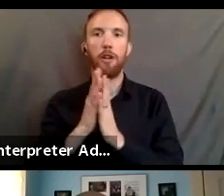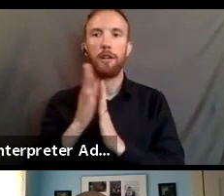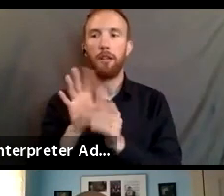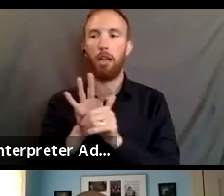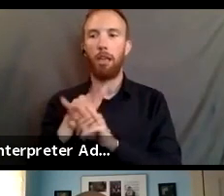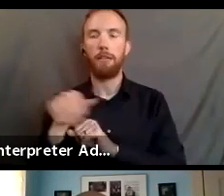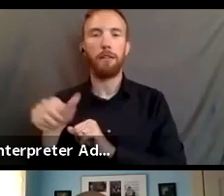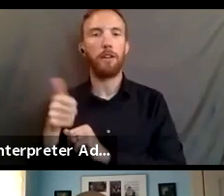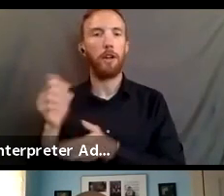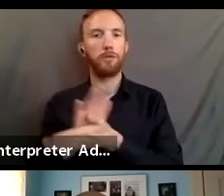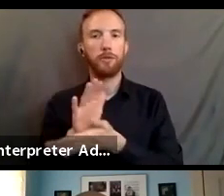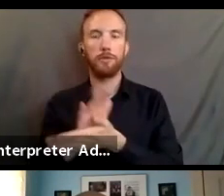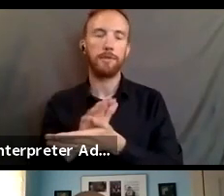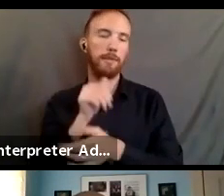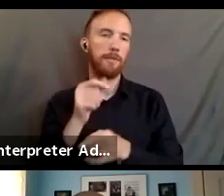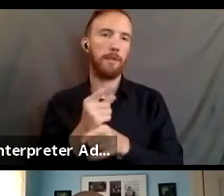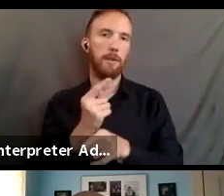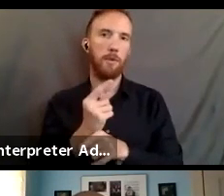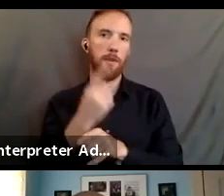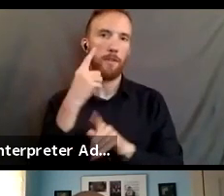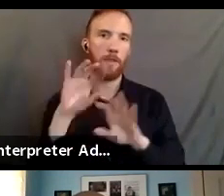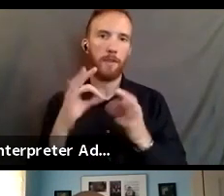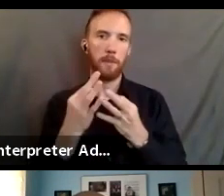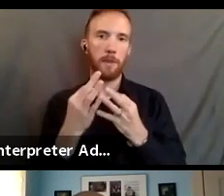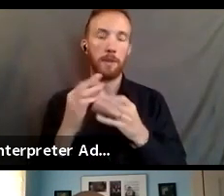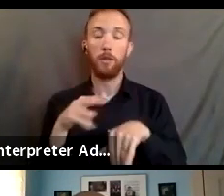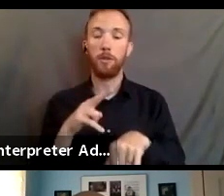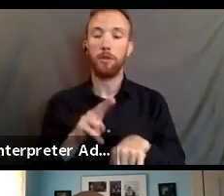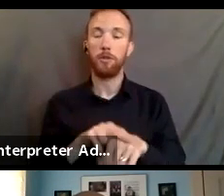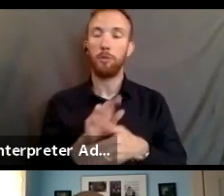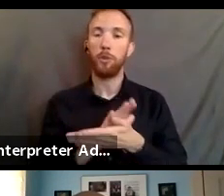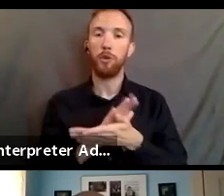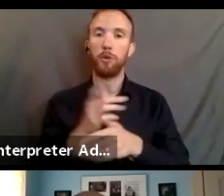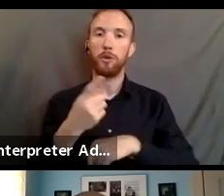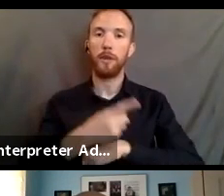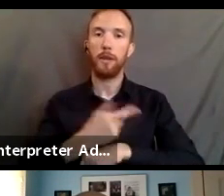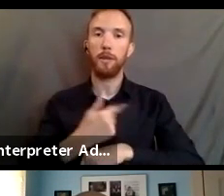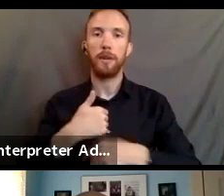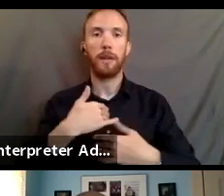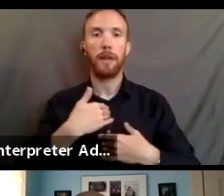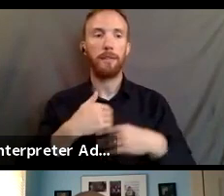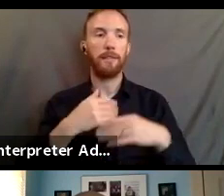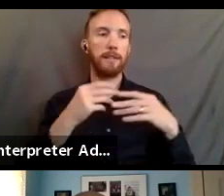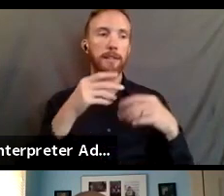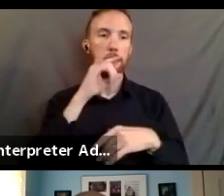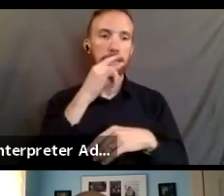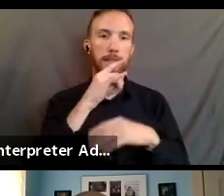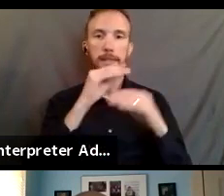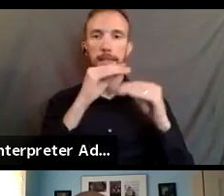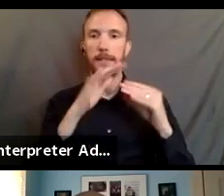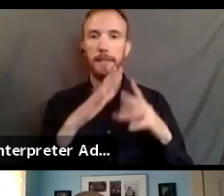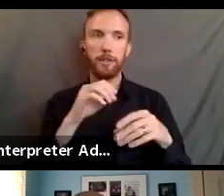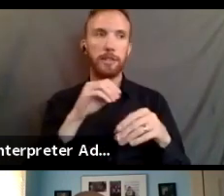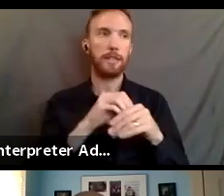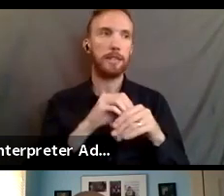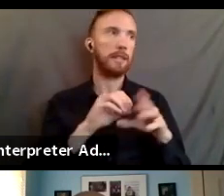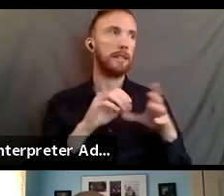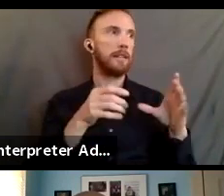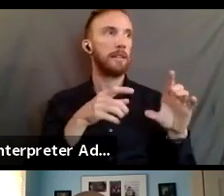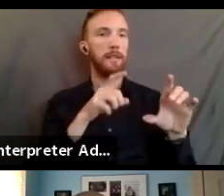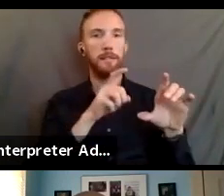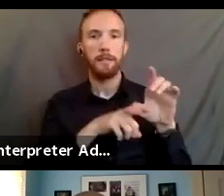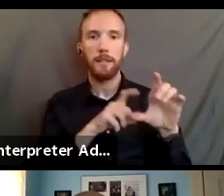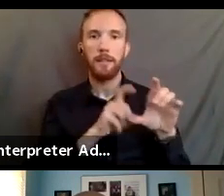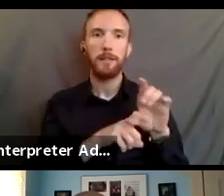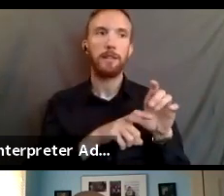families during a typical school day we have kids and teachers in makeshift classrooms and stairwells hallways storage closets and outside